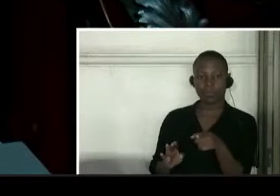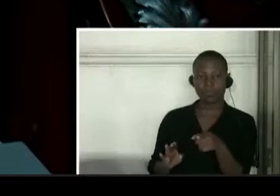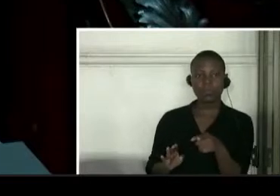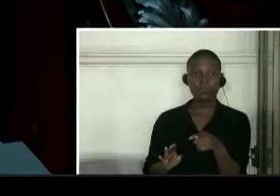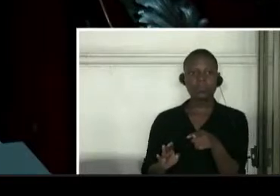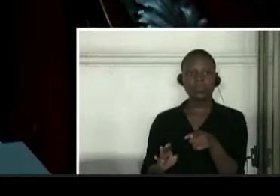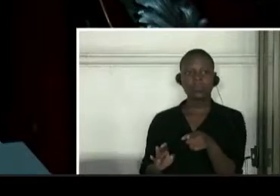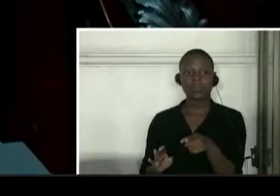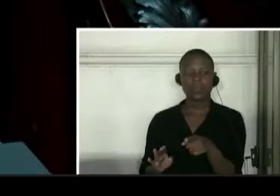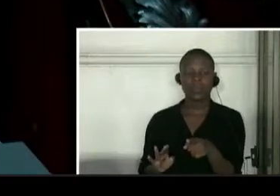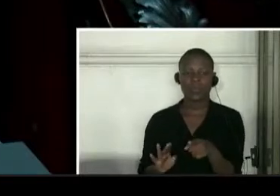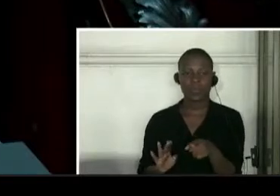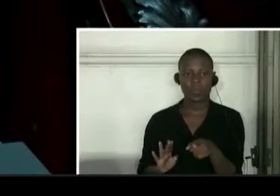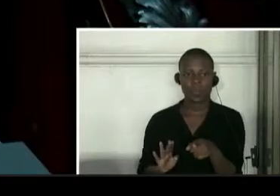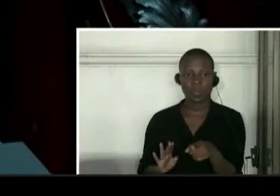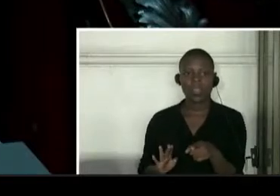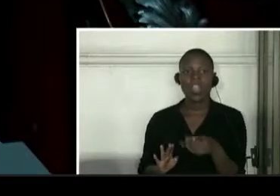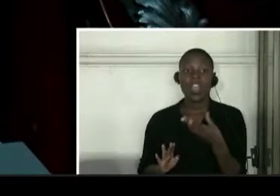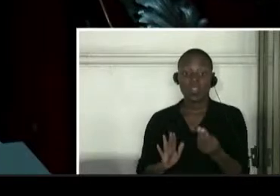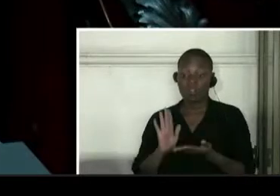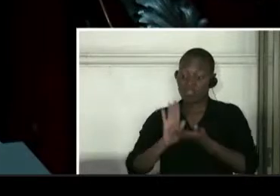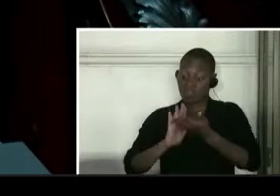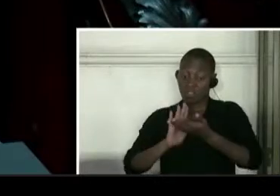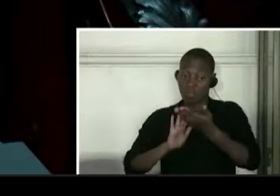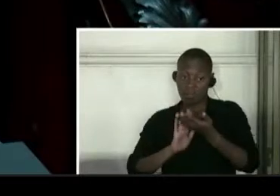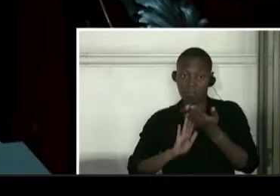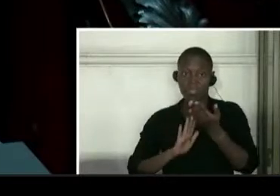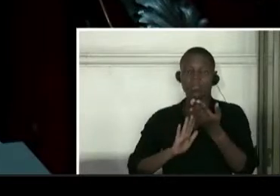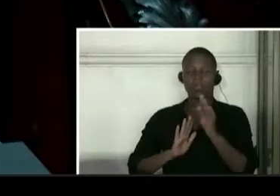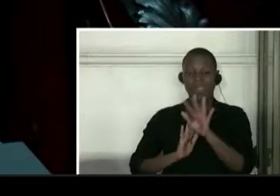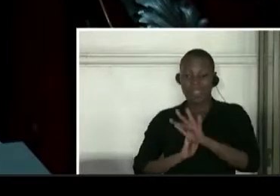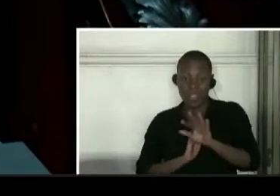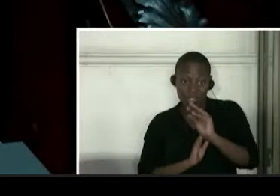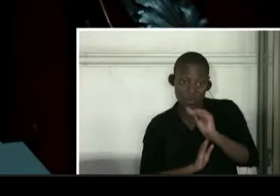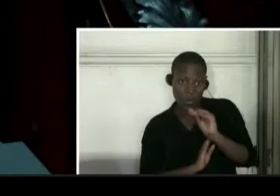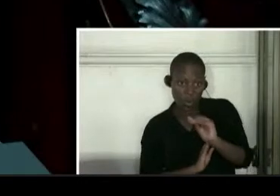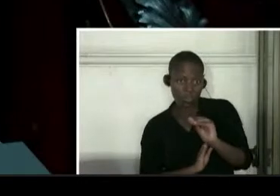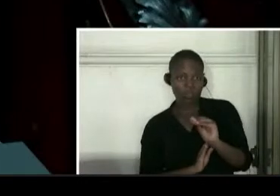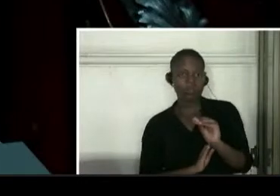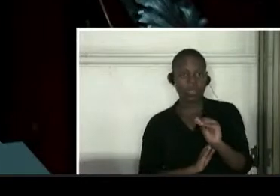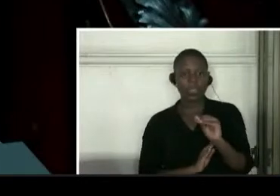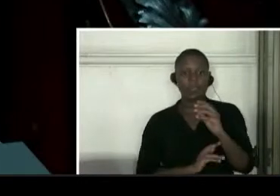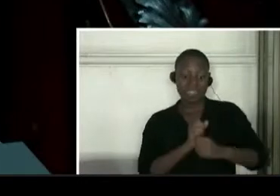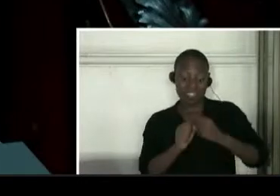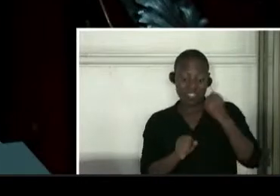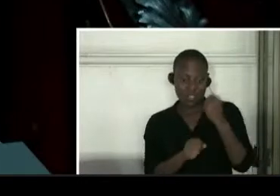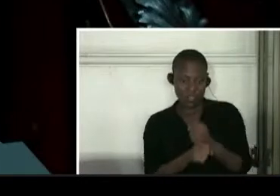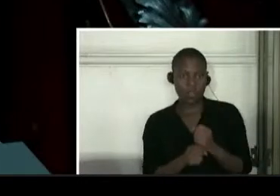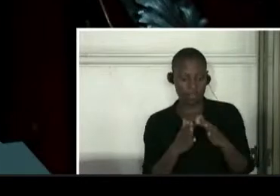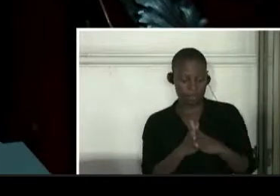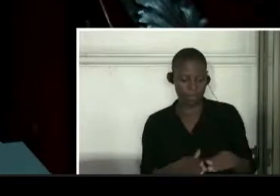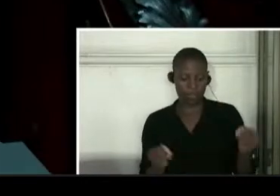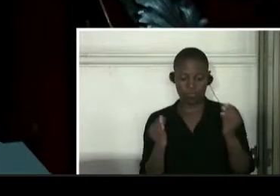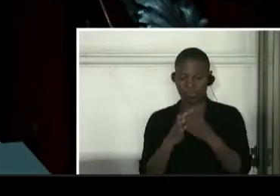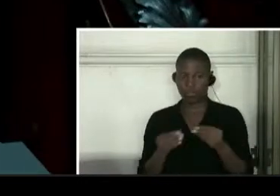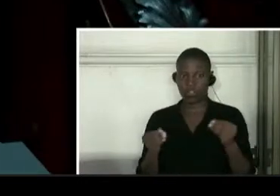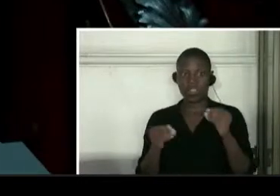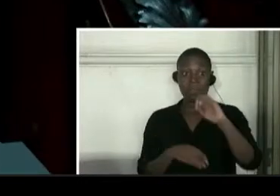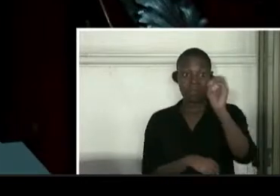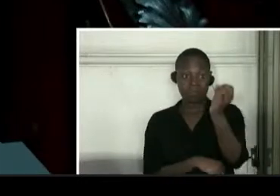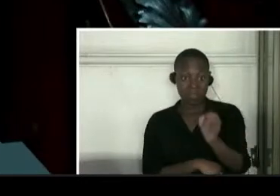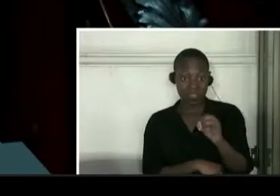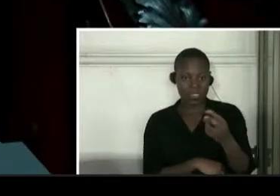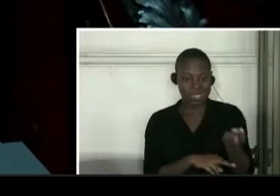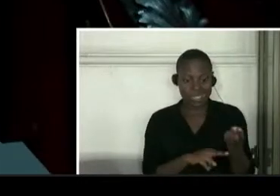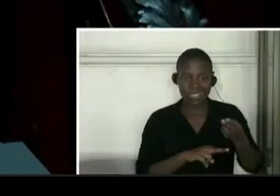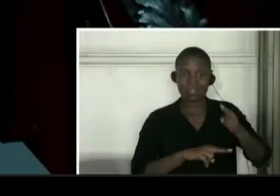programs for priority development areas are completed per year. and the percentage of